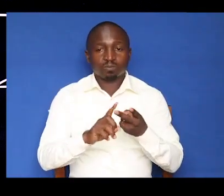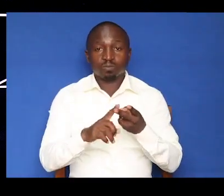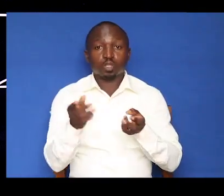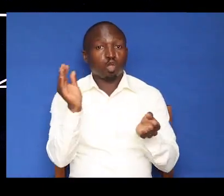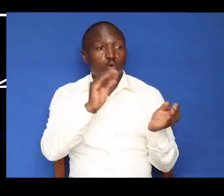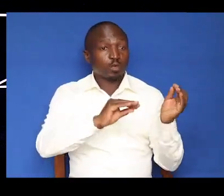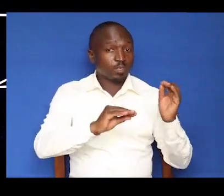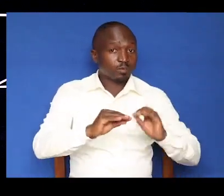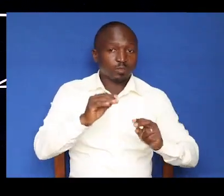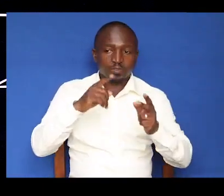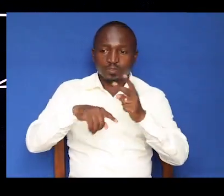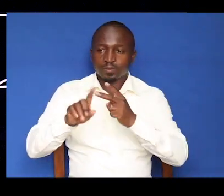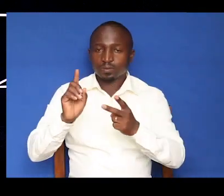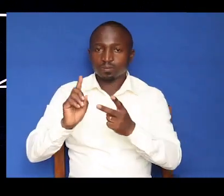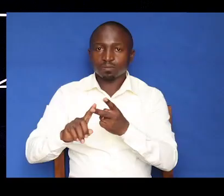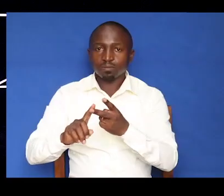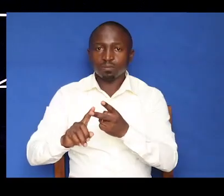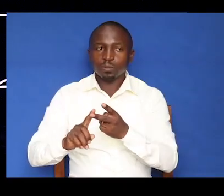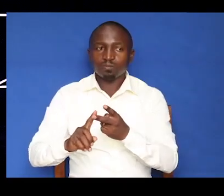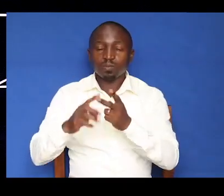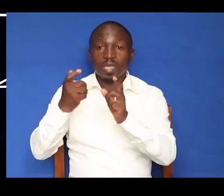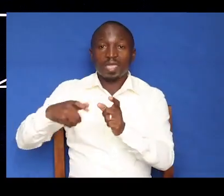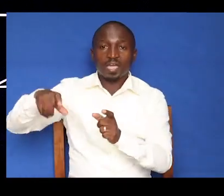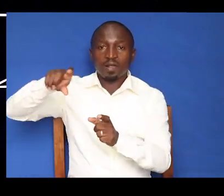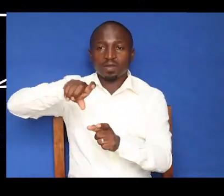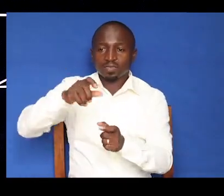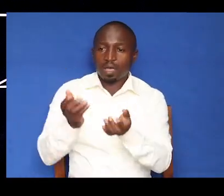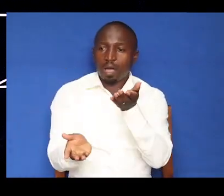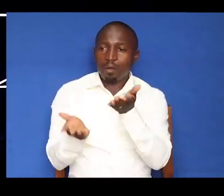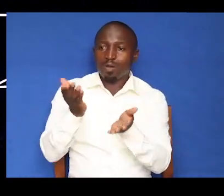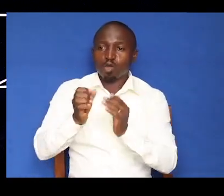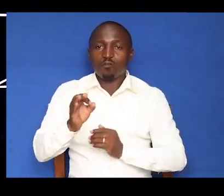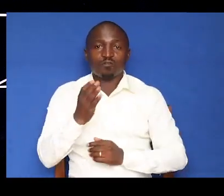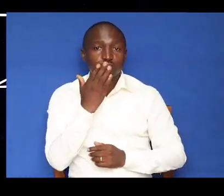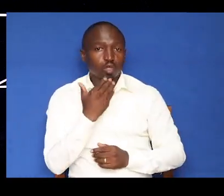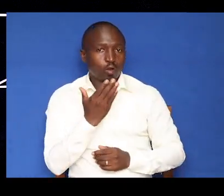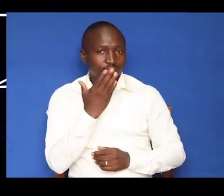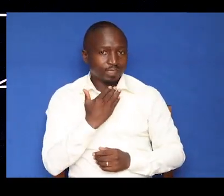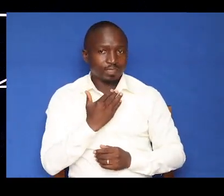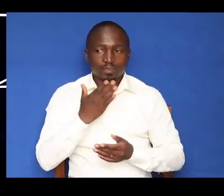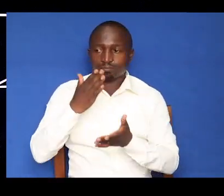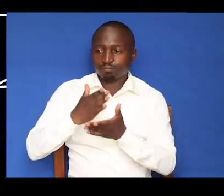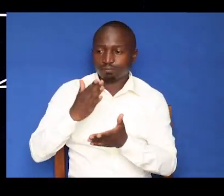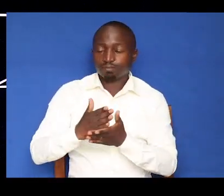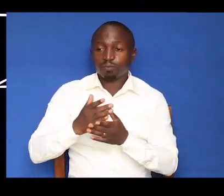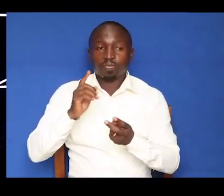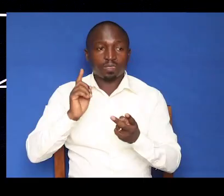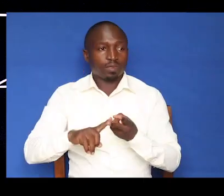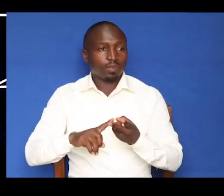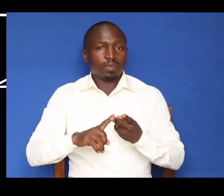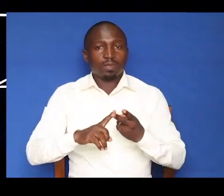contribute to the increased degree of salinity, especially the ones